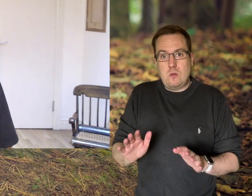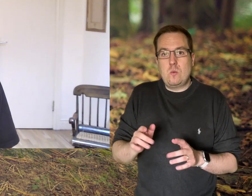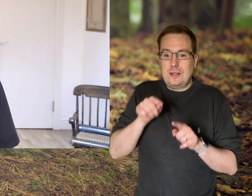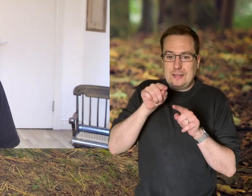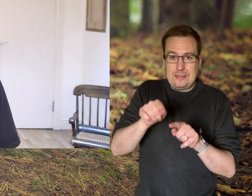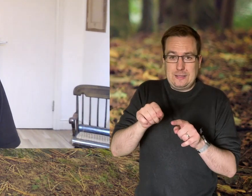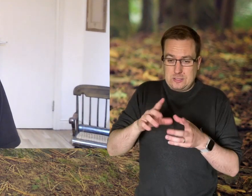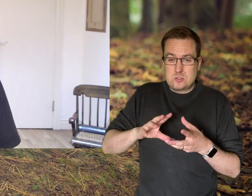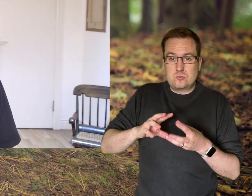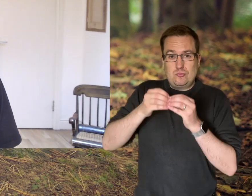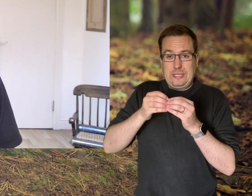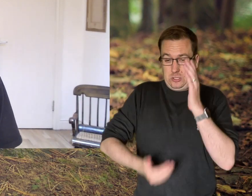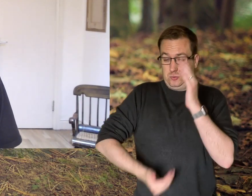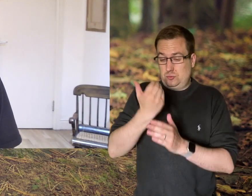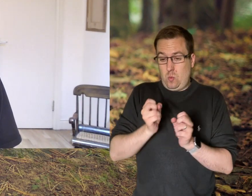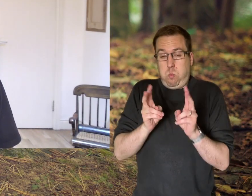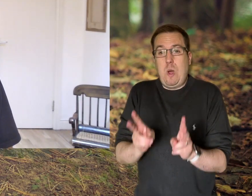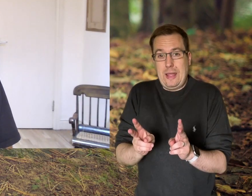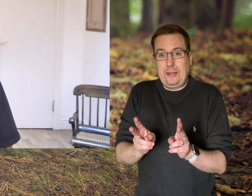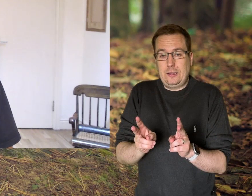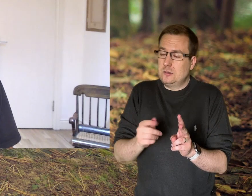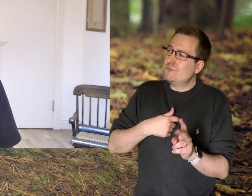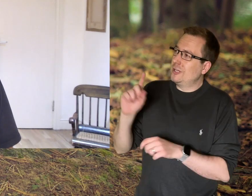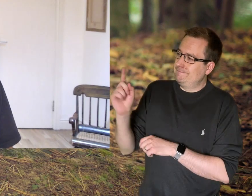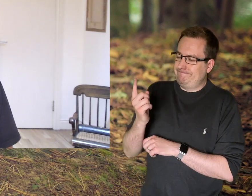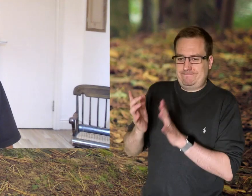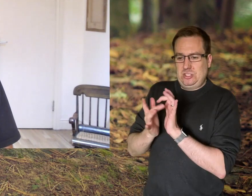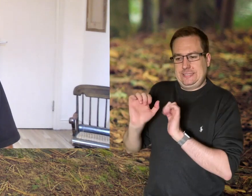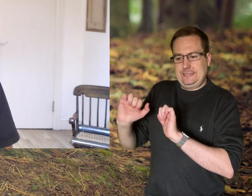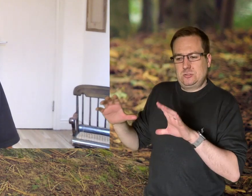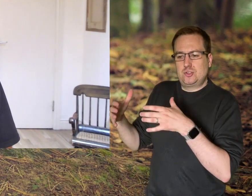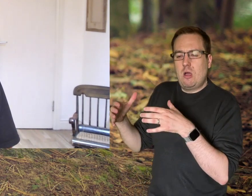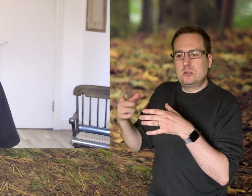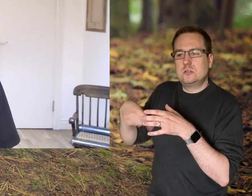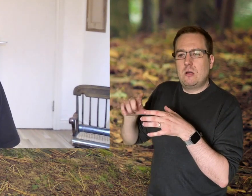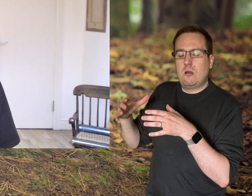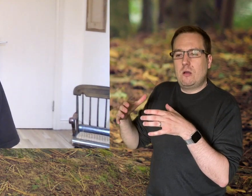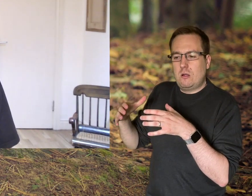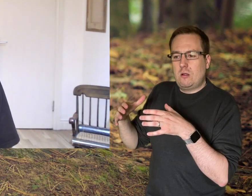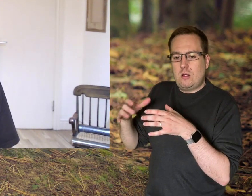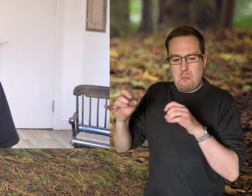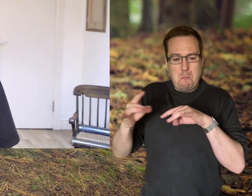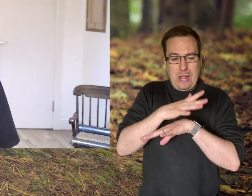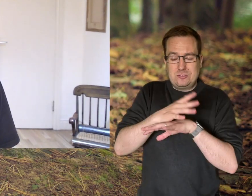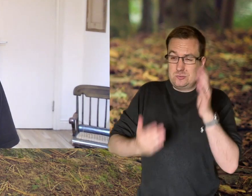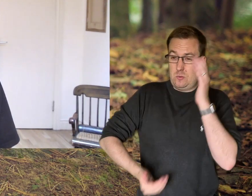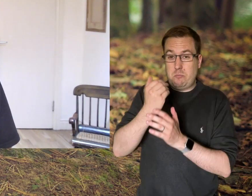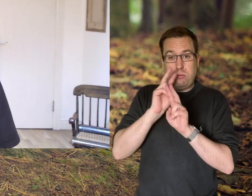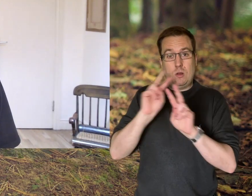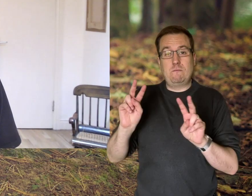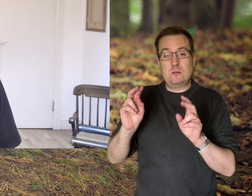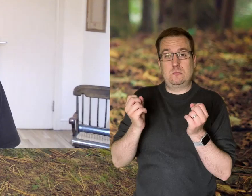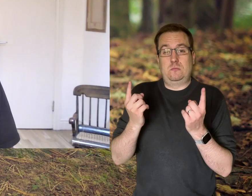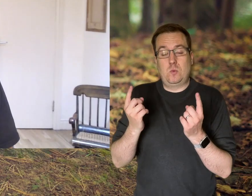something altogether different. In light of Jesus and his church, a vision for marriage that is countercultural